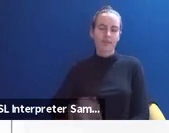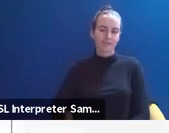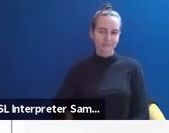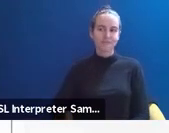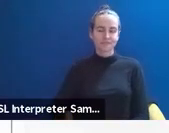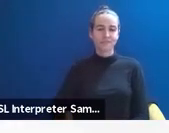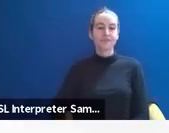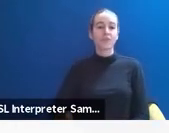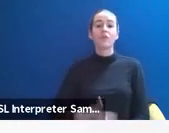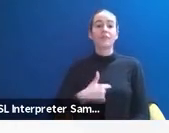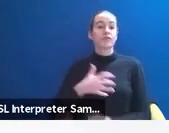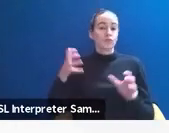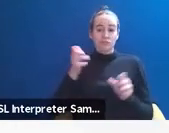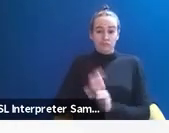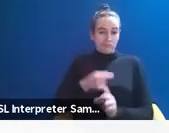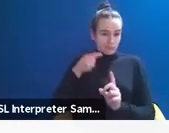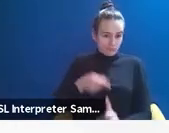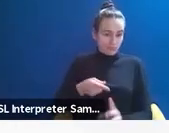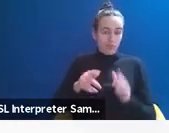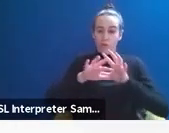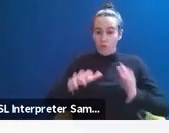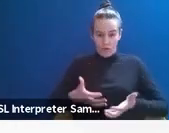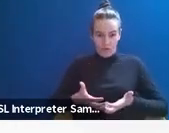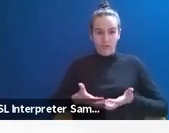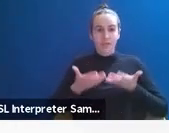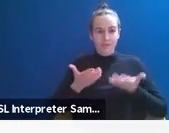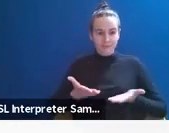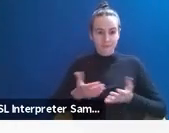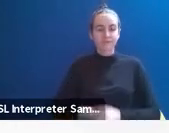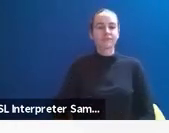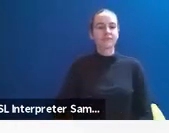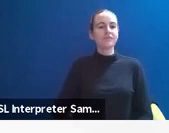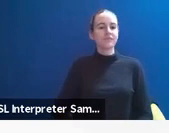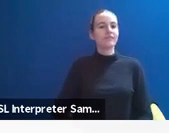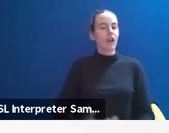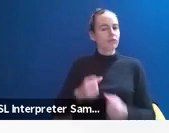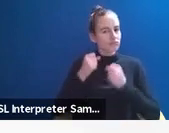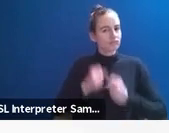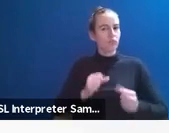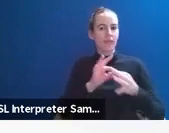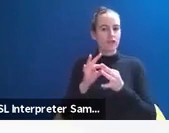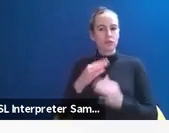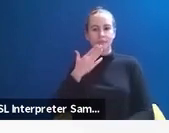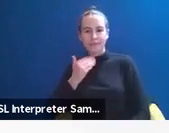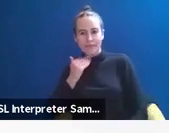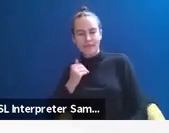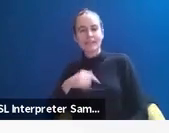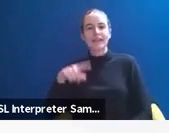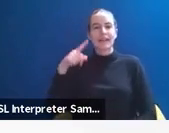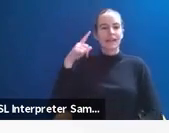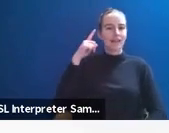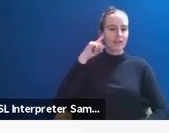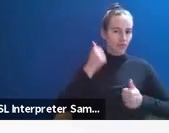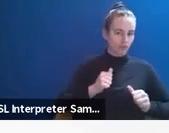summary, overall, the evidence indicates that there is a significant relationship between diabetes and hearing dysfunction.